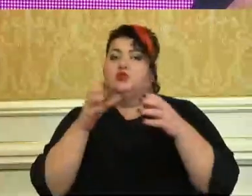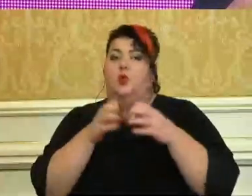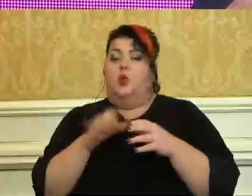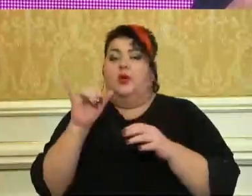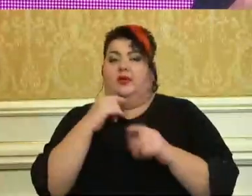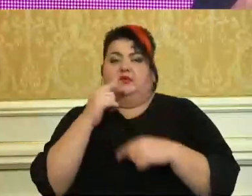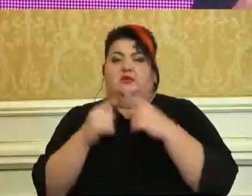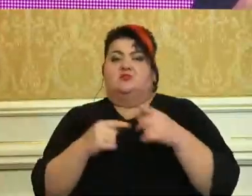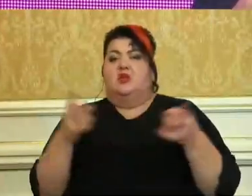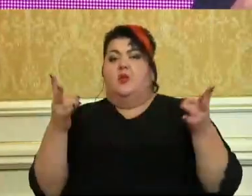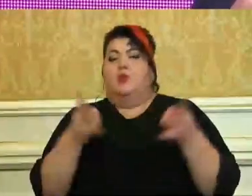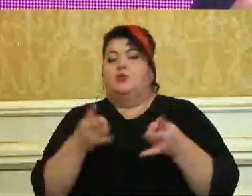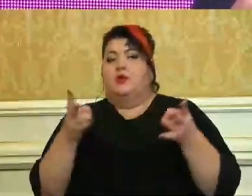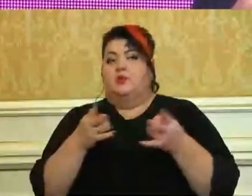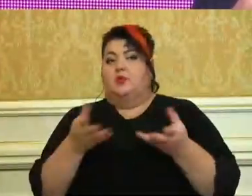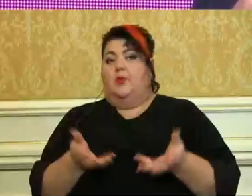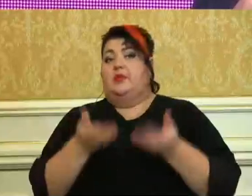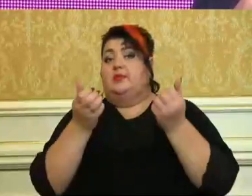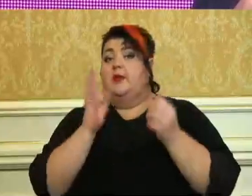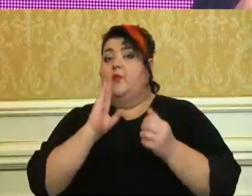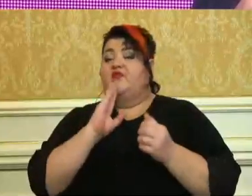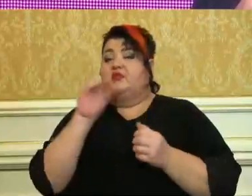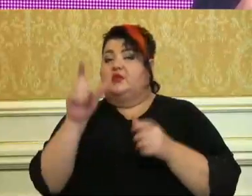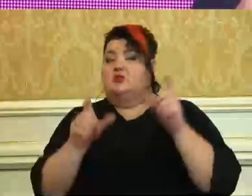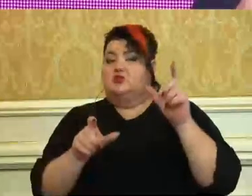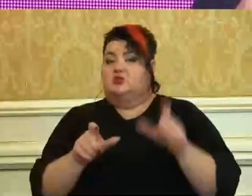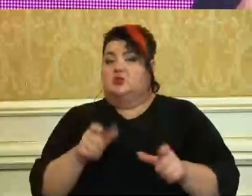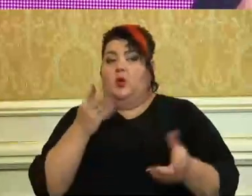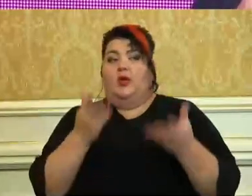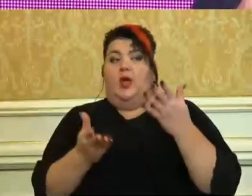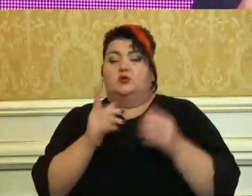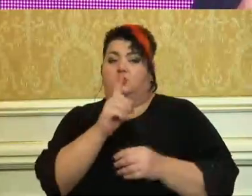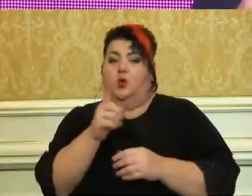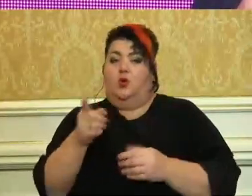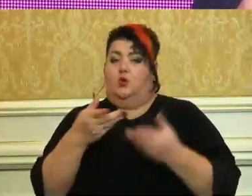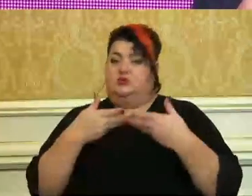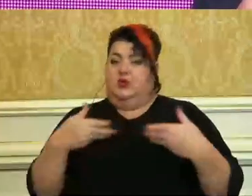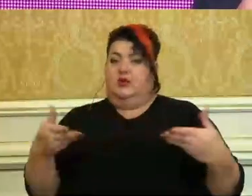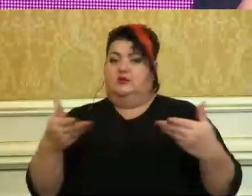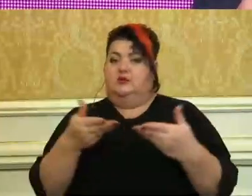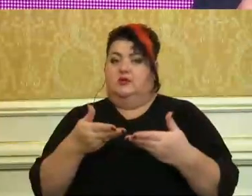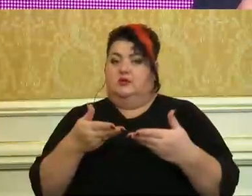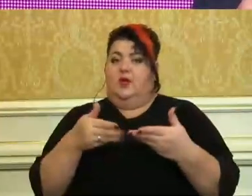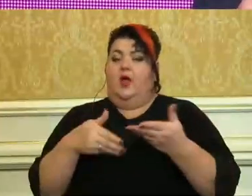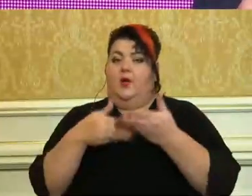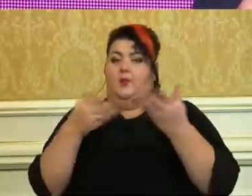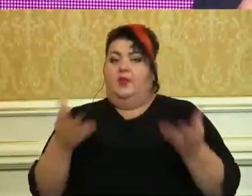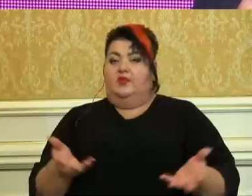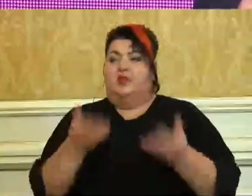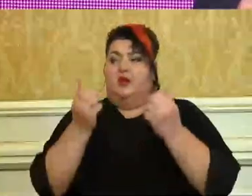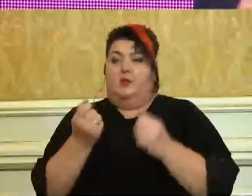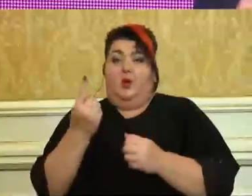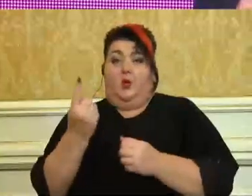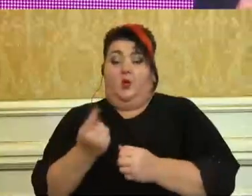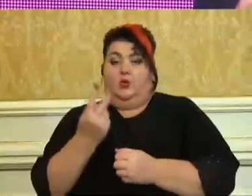of women here, so we have to understand that we have to support the ladies, the women. We have